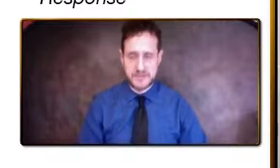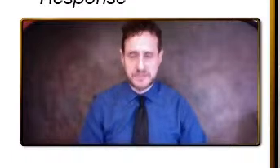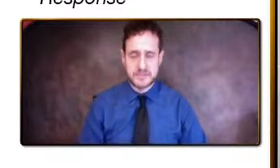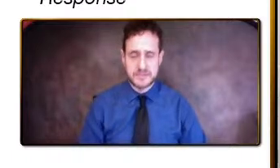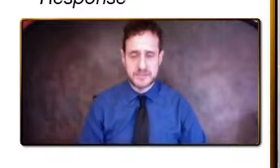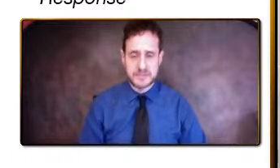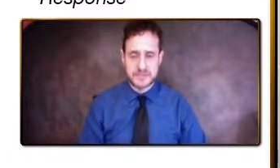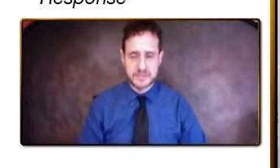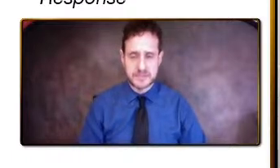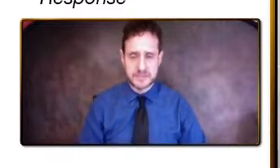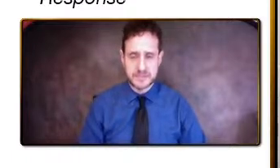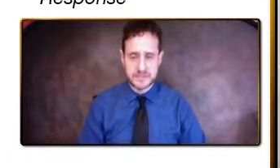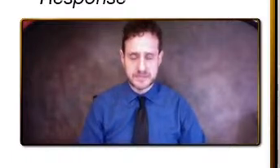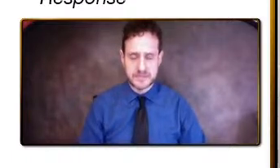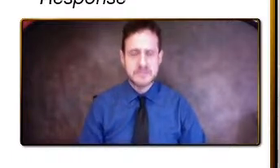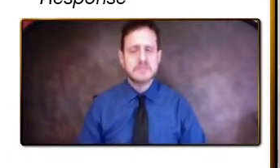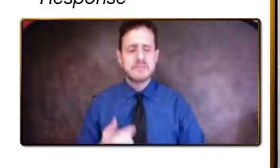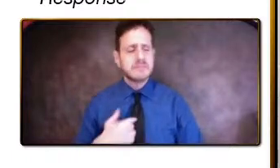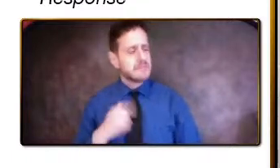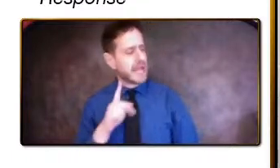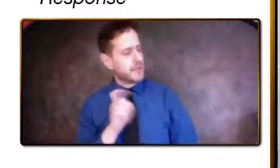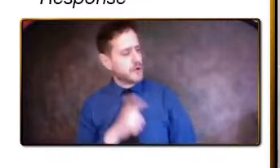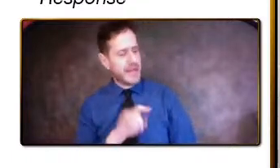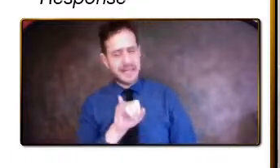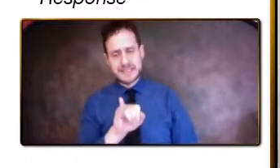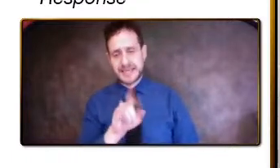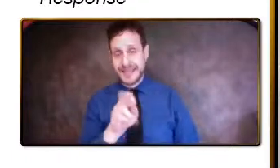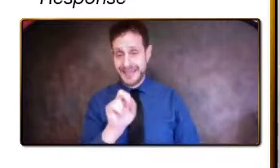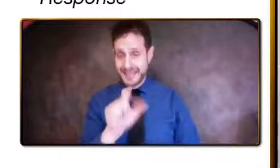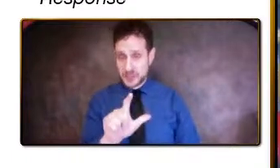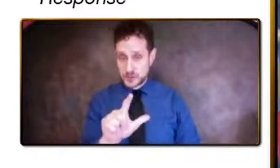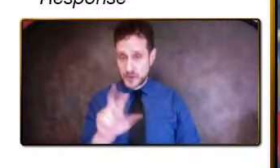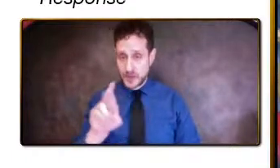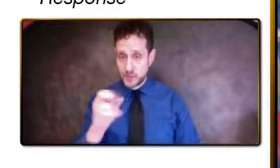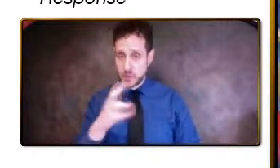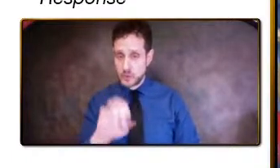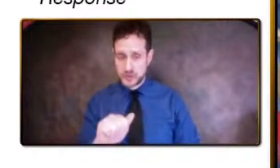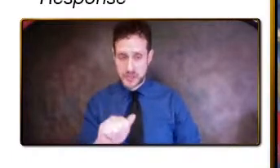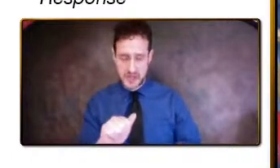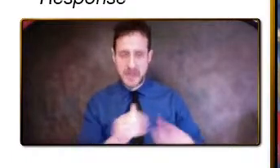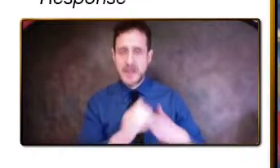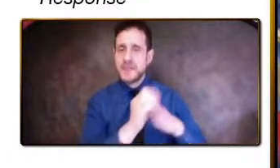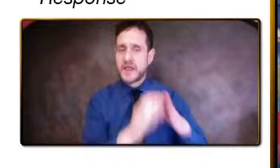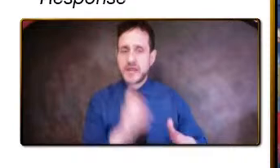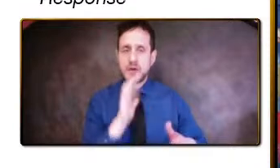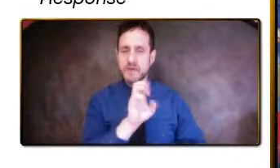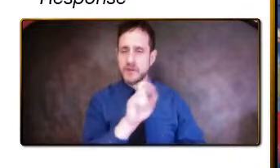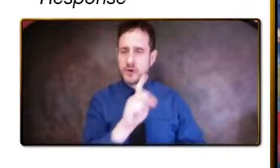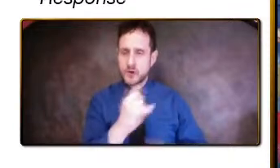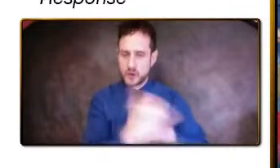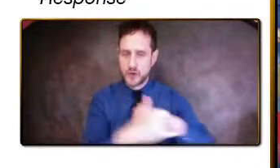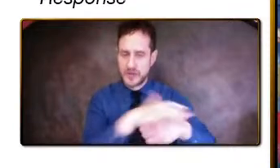Let me ask Israel Rocha, the head of Cook County Health, to respond to the question. Israel?